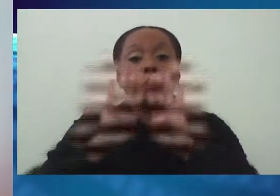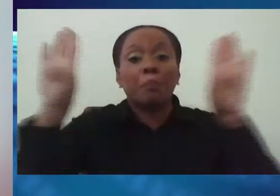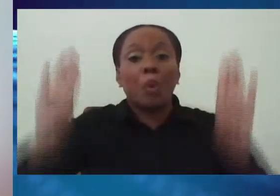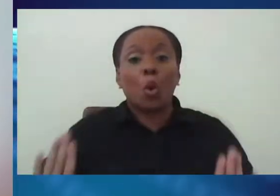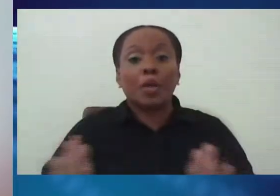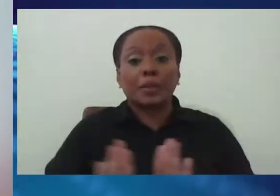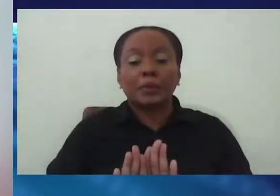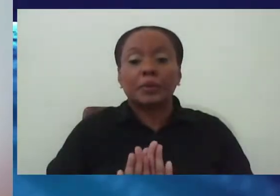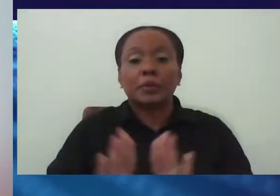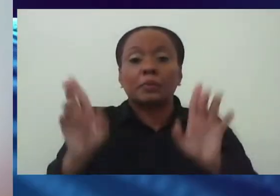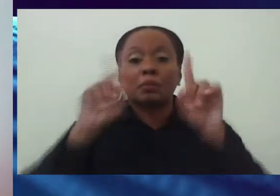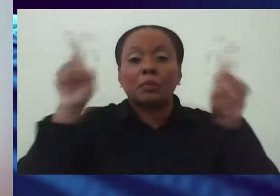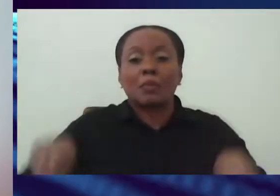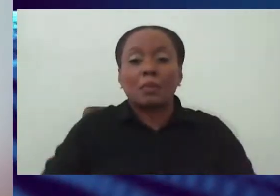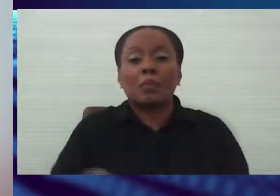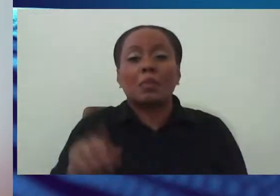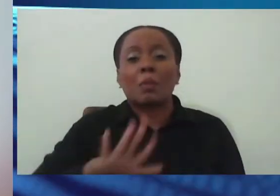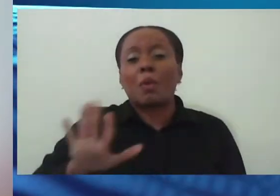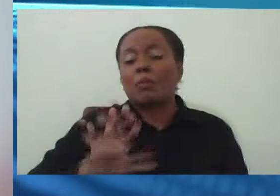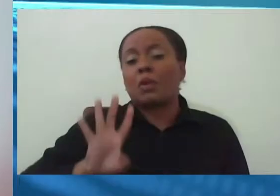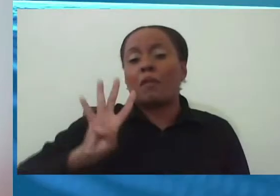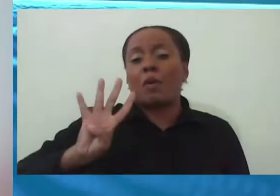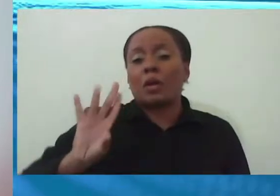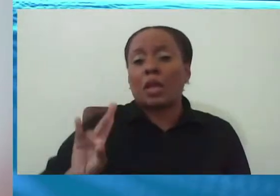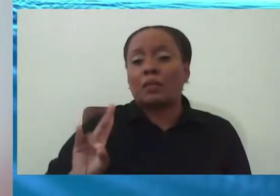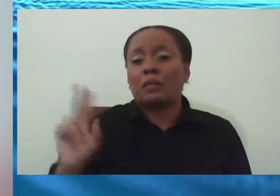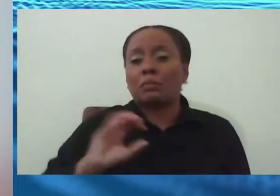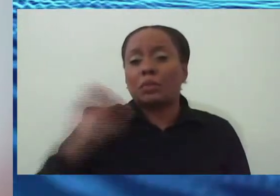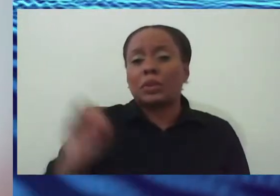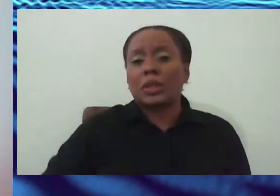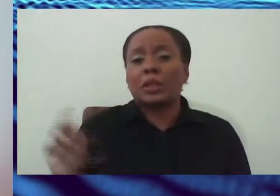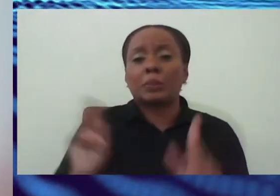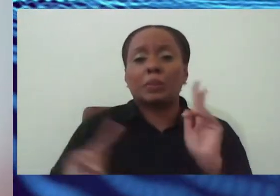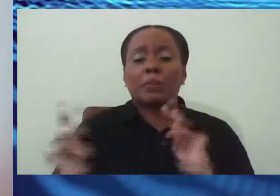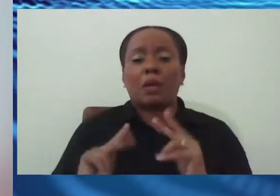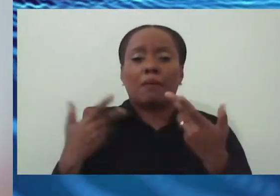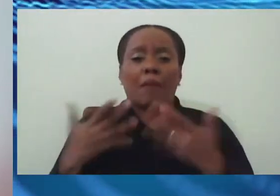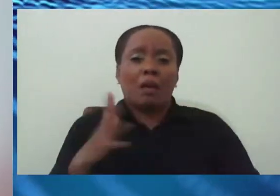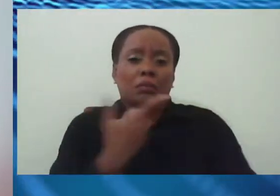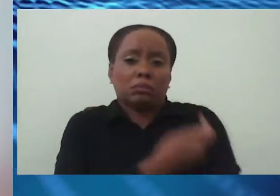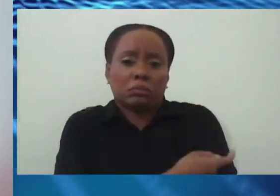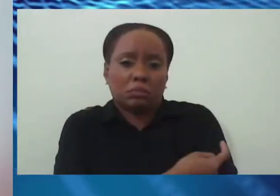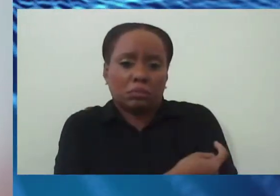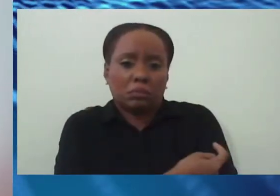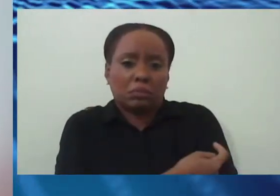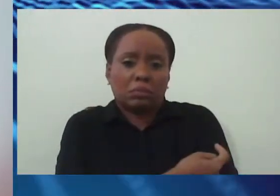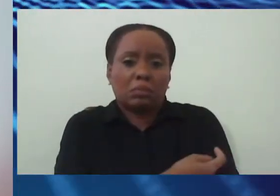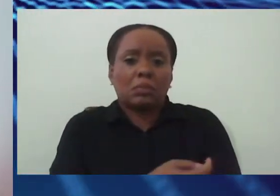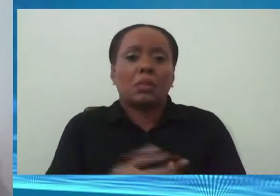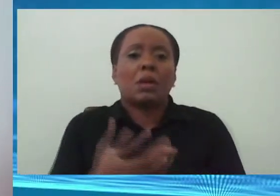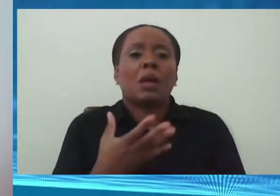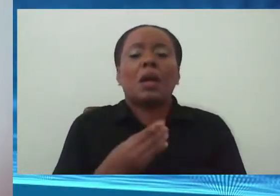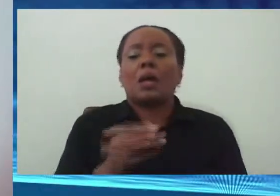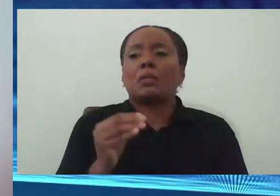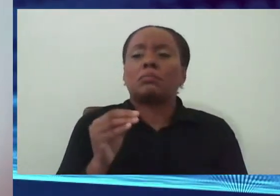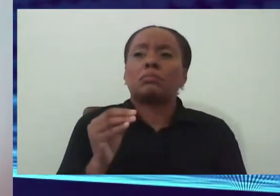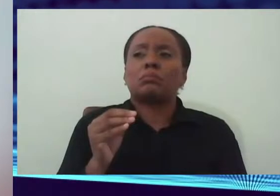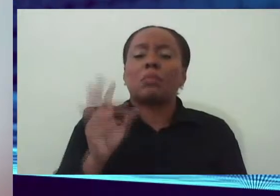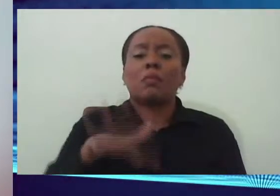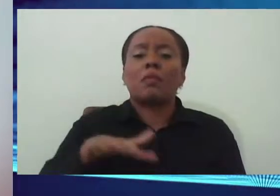about 47% or so as of the 1st of November, and about 55% of the eligible